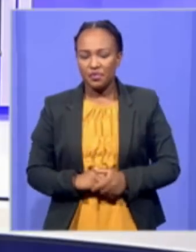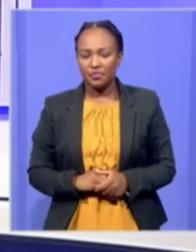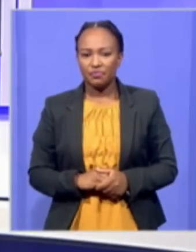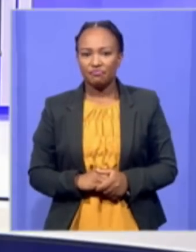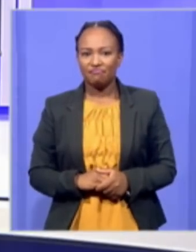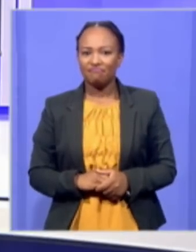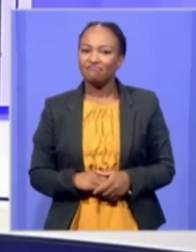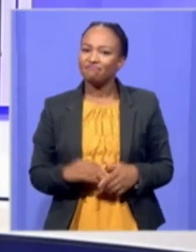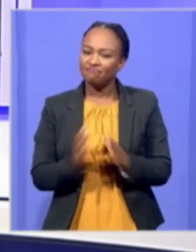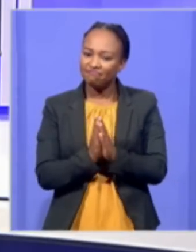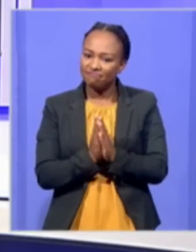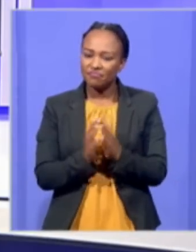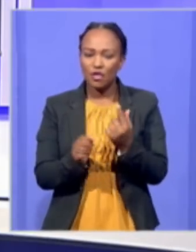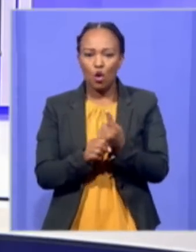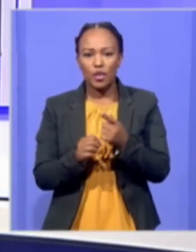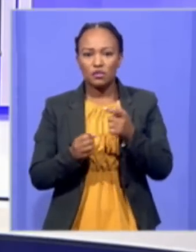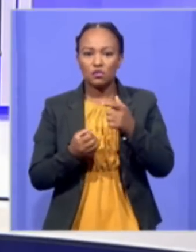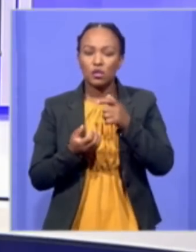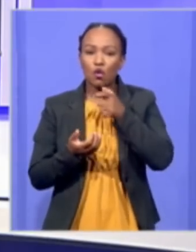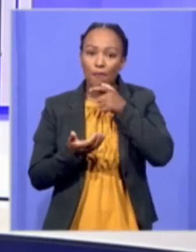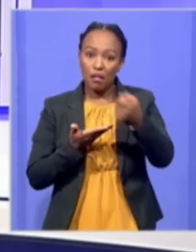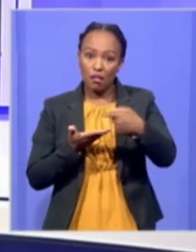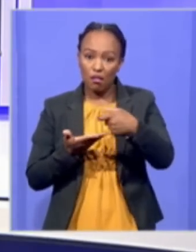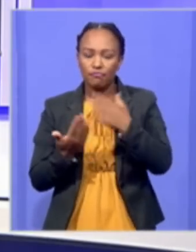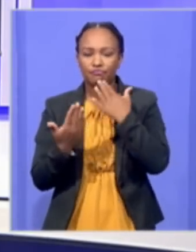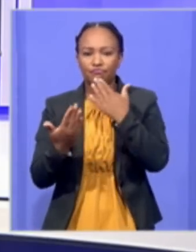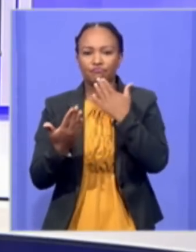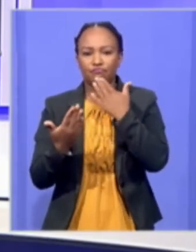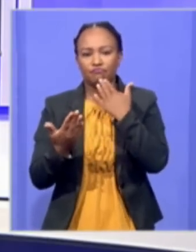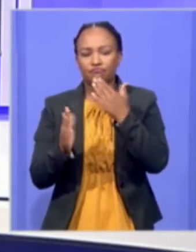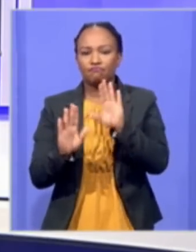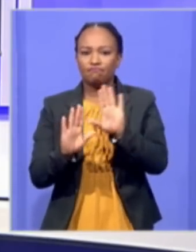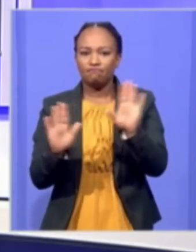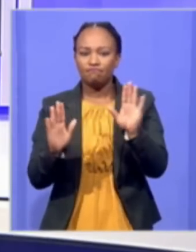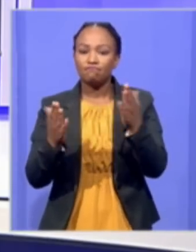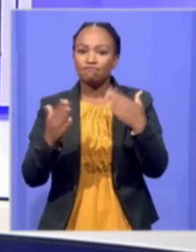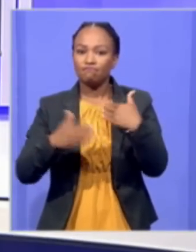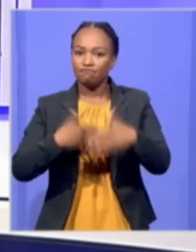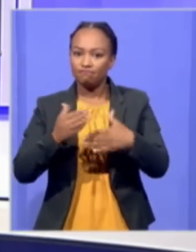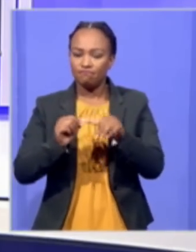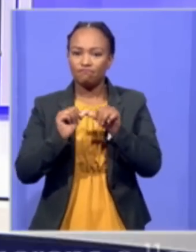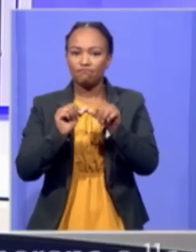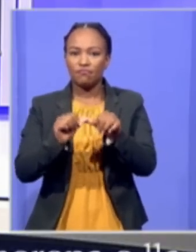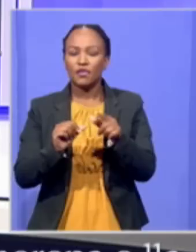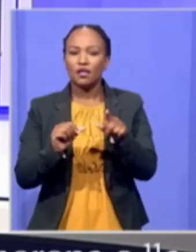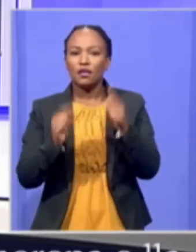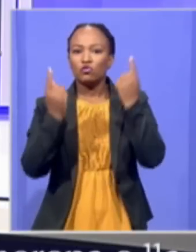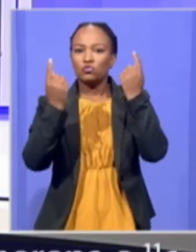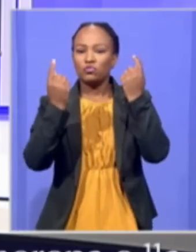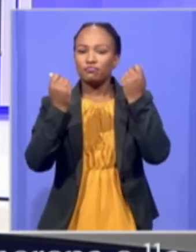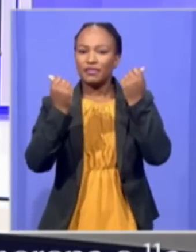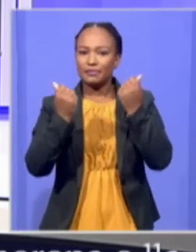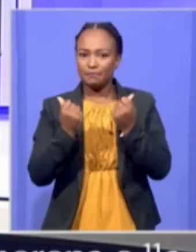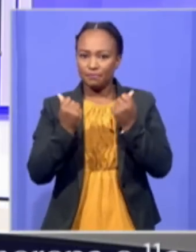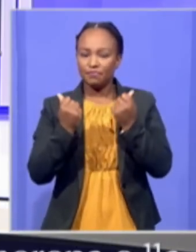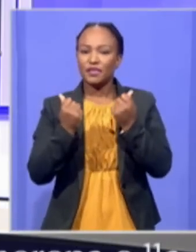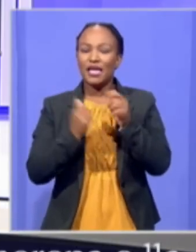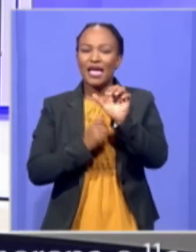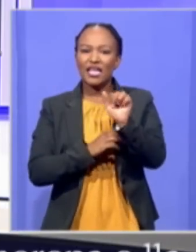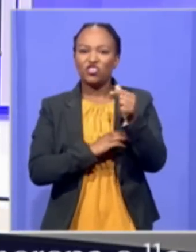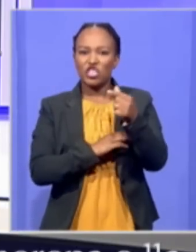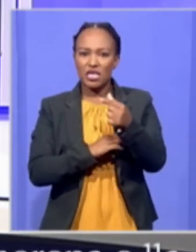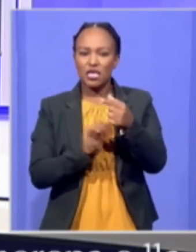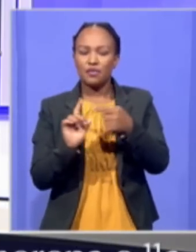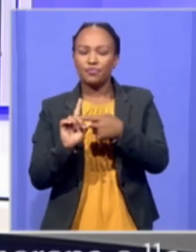Ka mehla le mehla re leboga maikutlo a lenahle. Re gatela pele molekodi pharephare wa dibuka tša matlotlo tsa Kadima Maluleke o